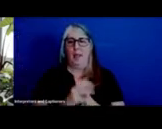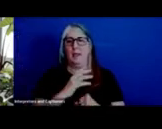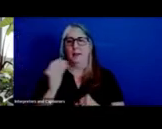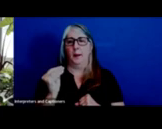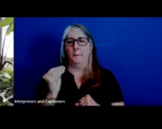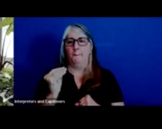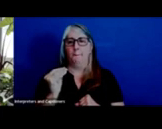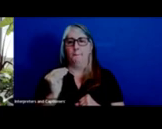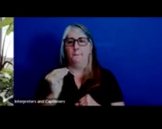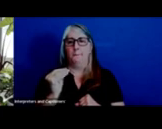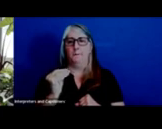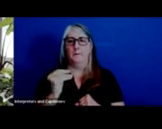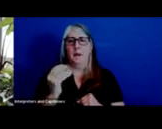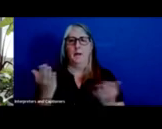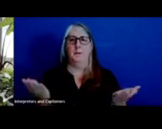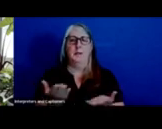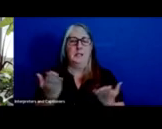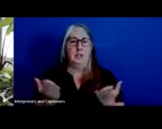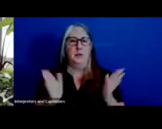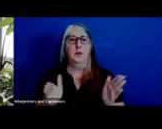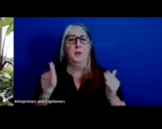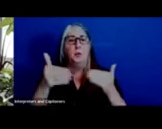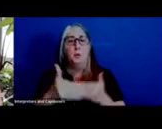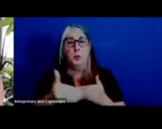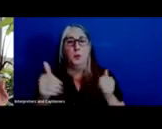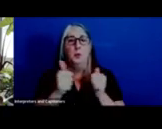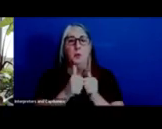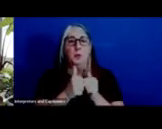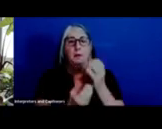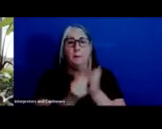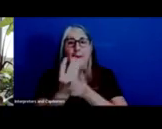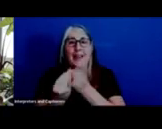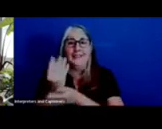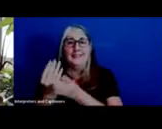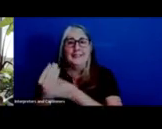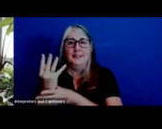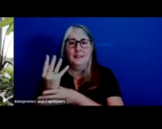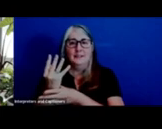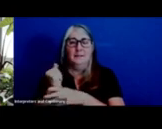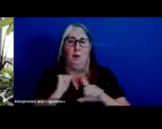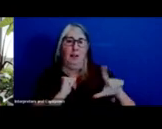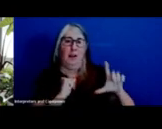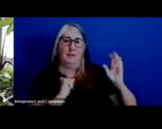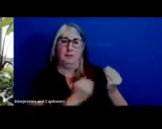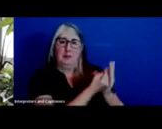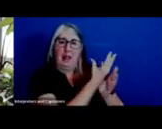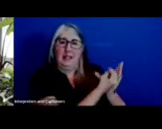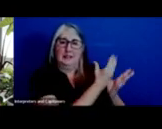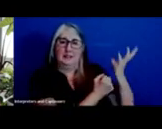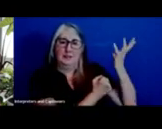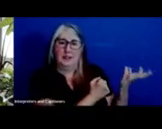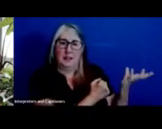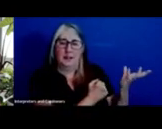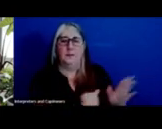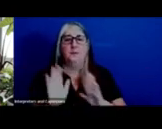And I am sitting in a room with plants over my left shoulder and a